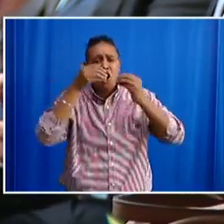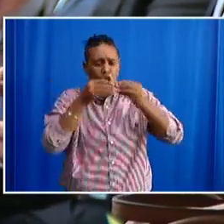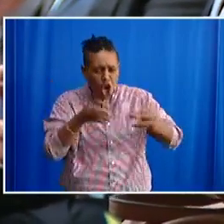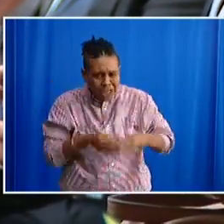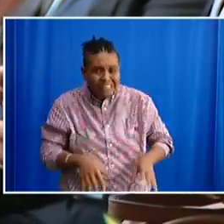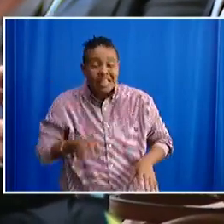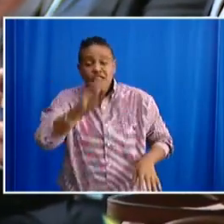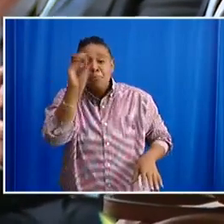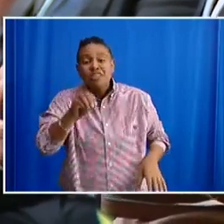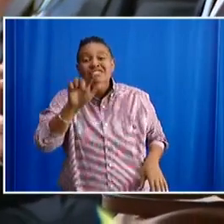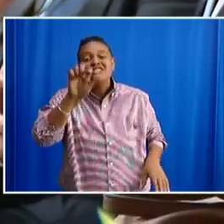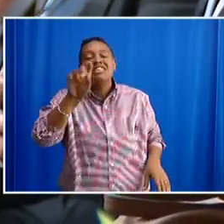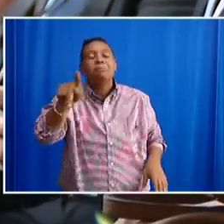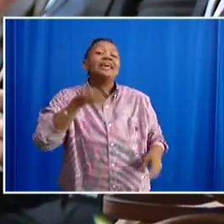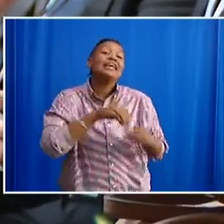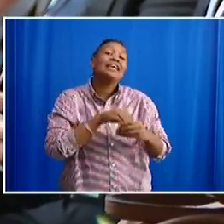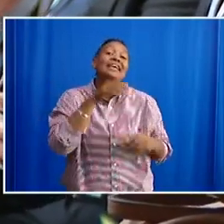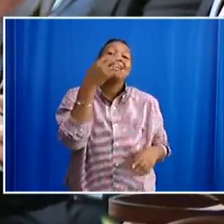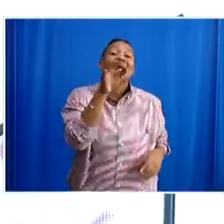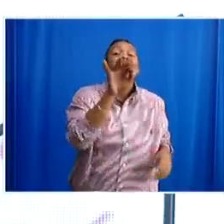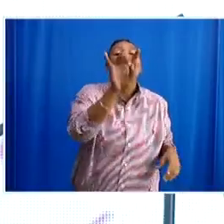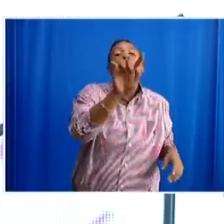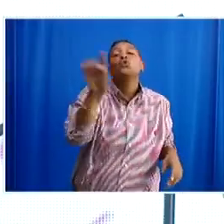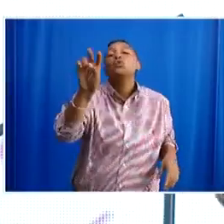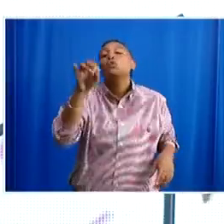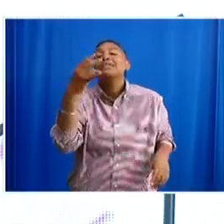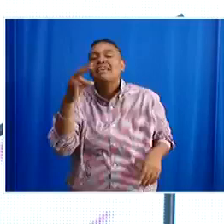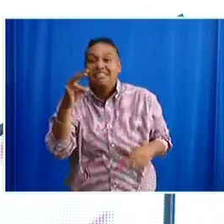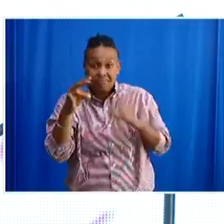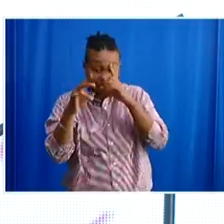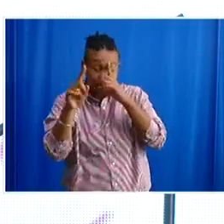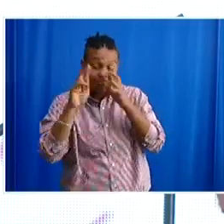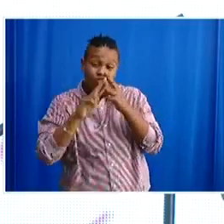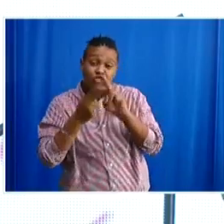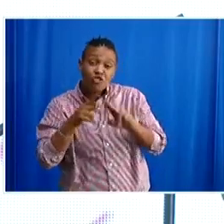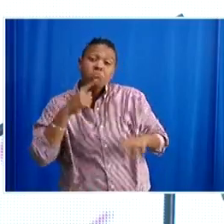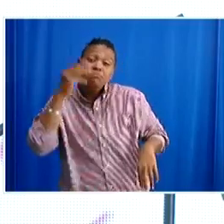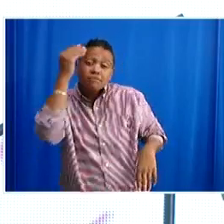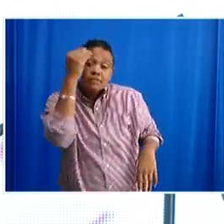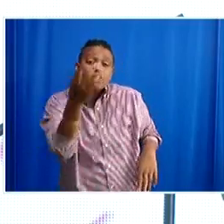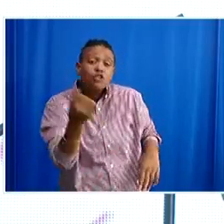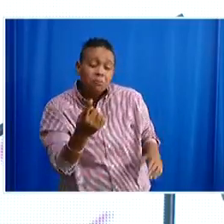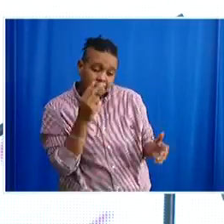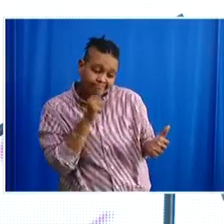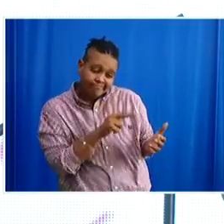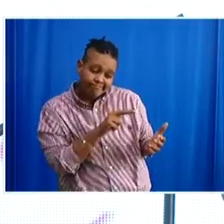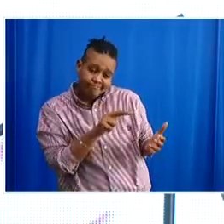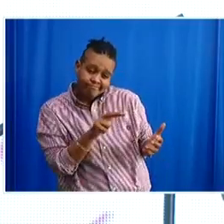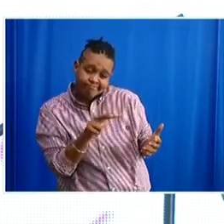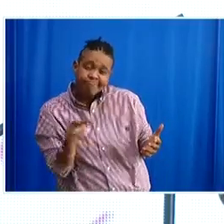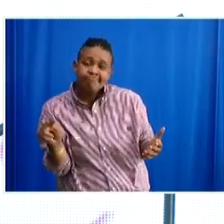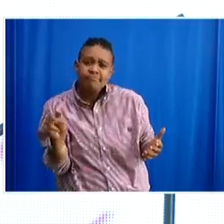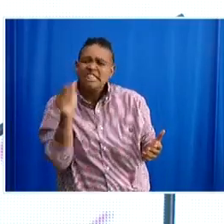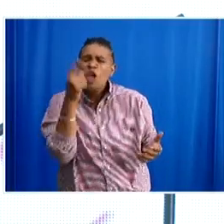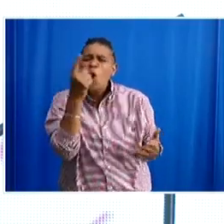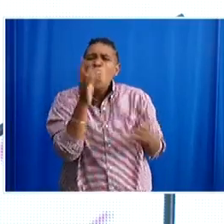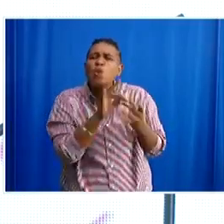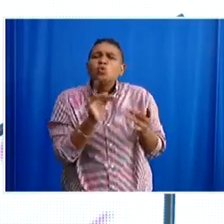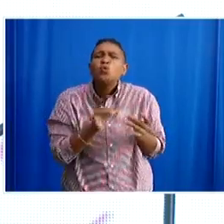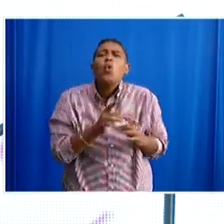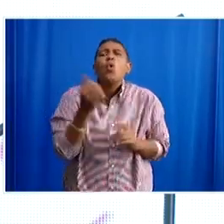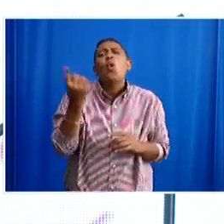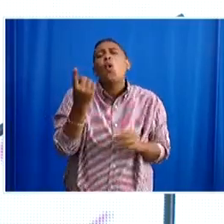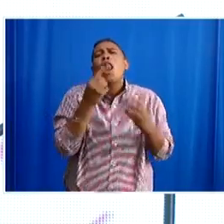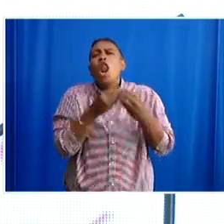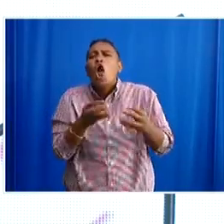between 1998 and 2017. The figures are telling us something. This is not just a story of just